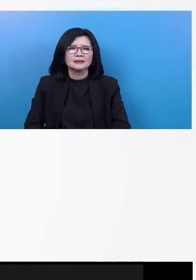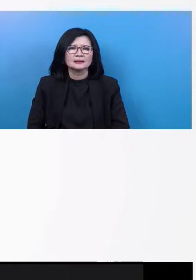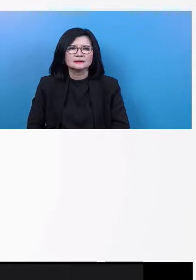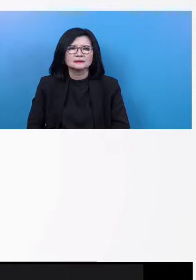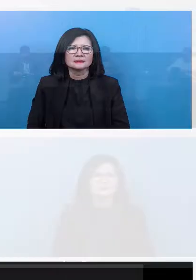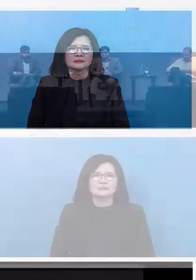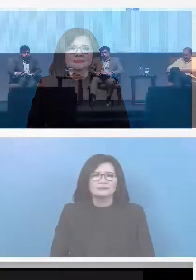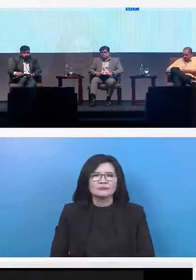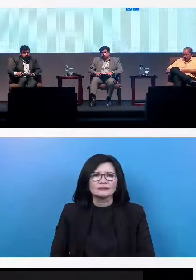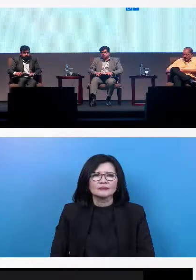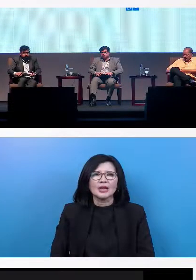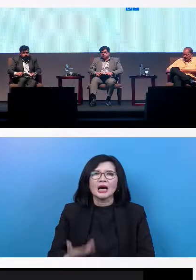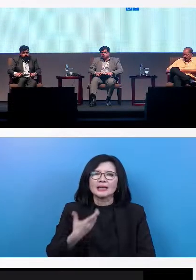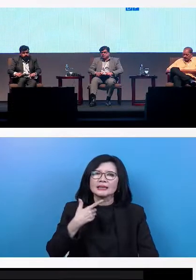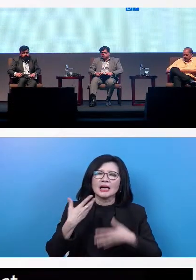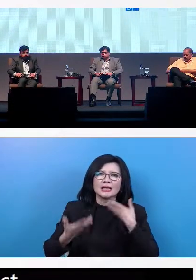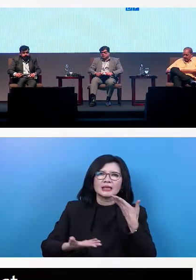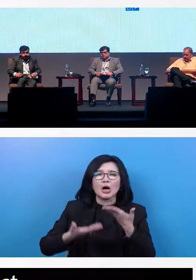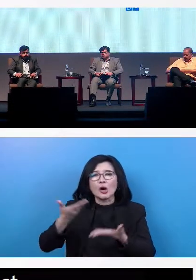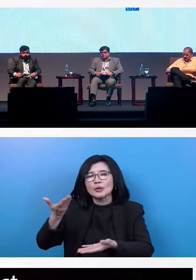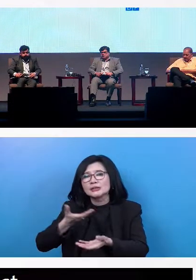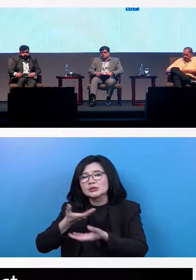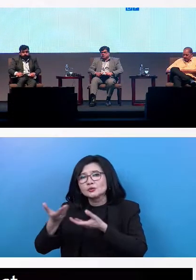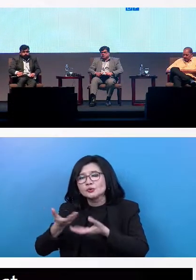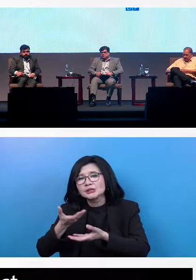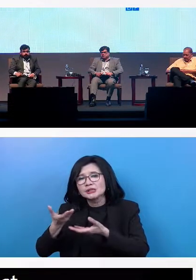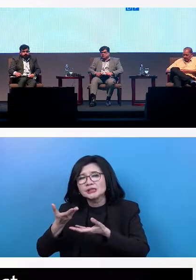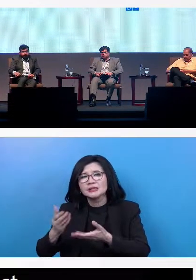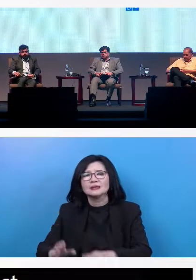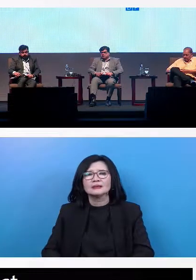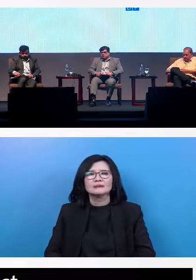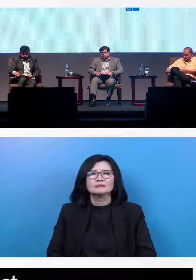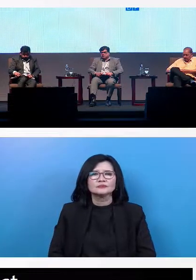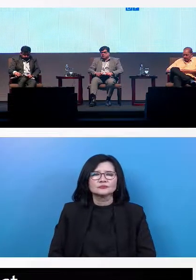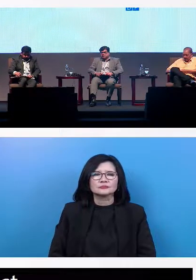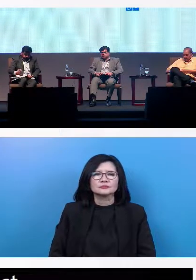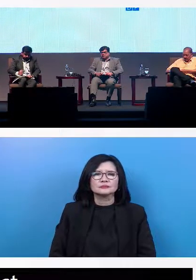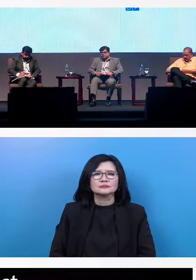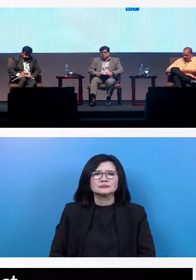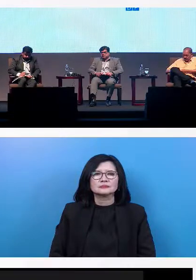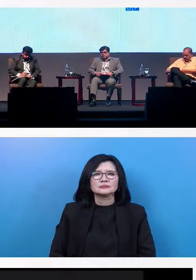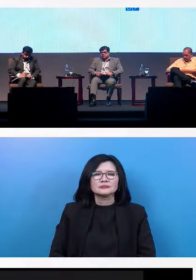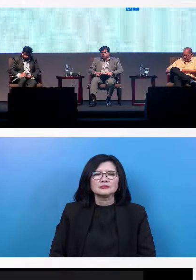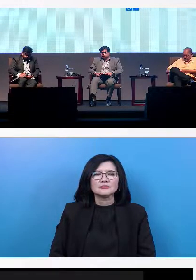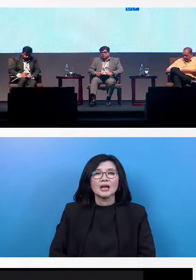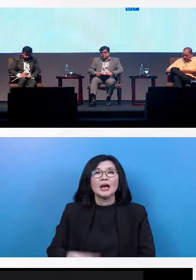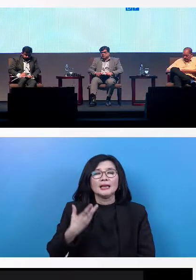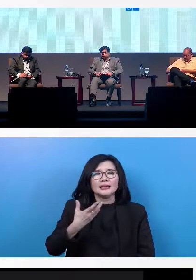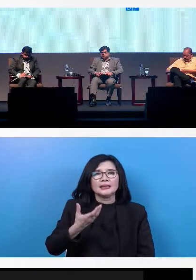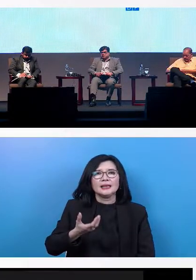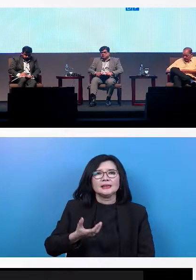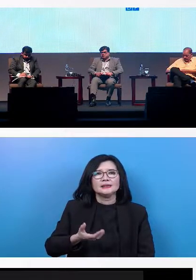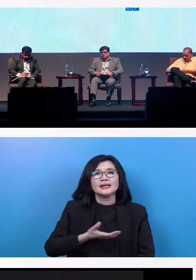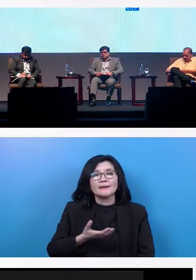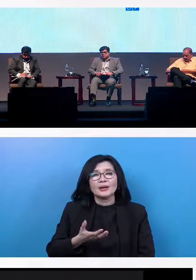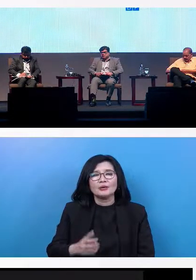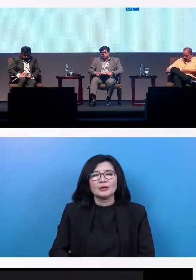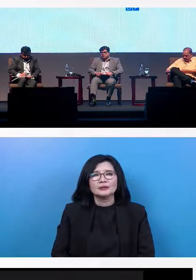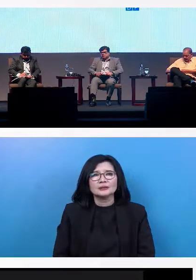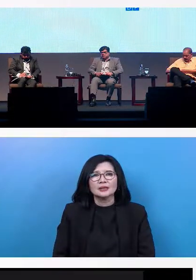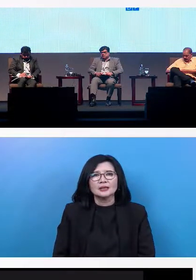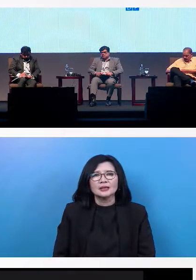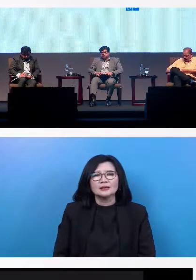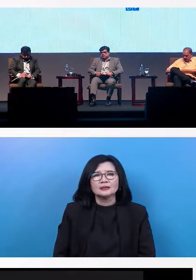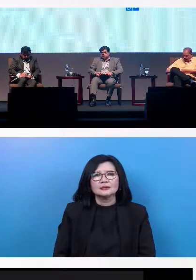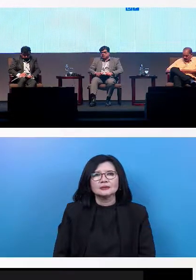the Sean Kidney and his team at the Climate Bond Initiative to try and build or bake that into